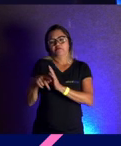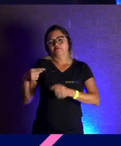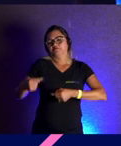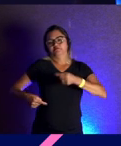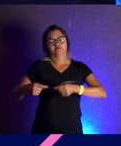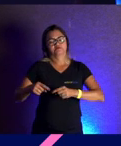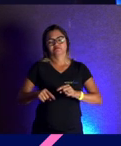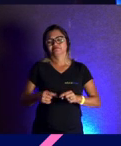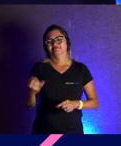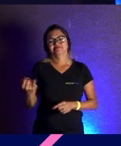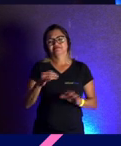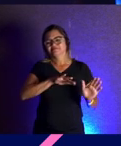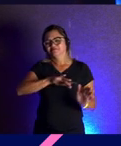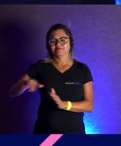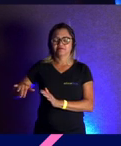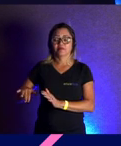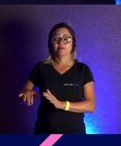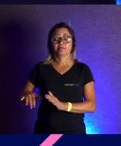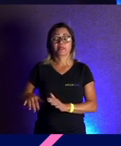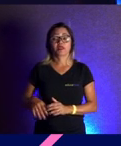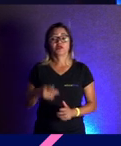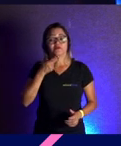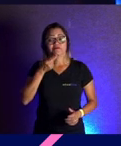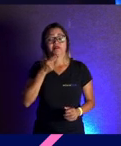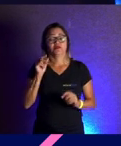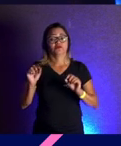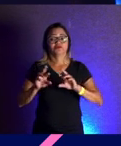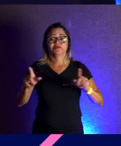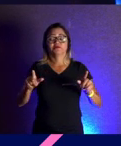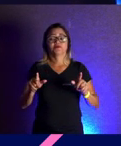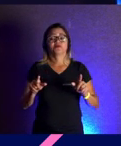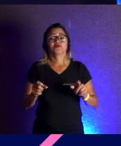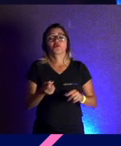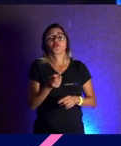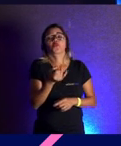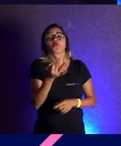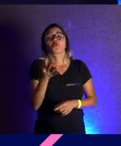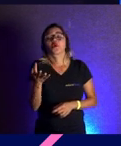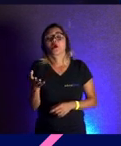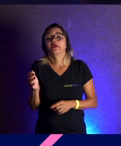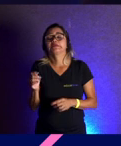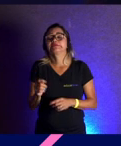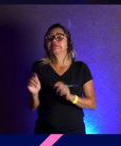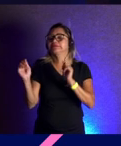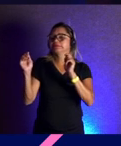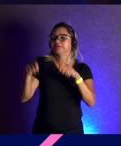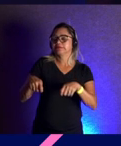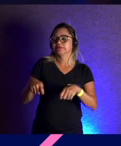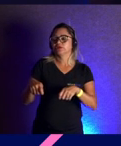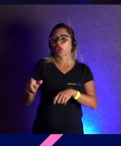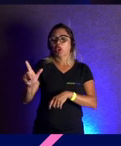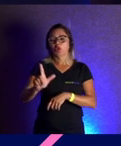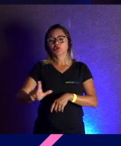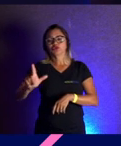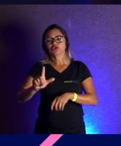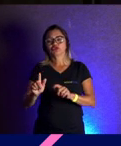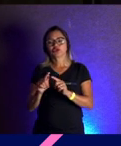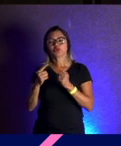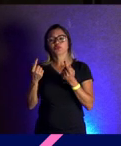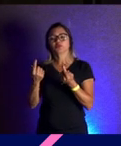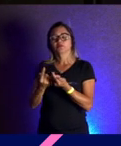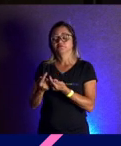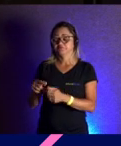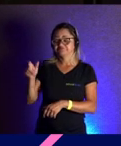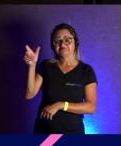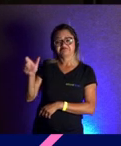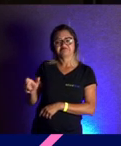What I'm talking about is what were the logistical capabilities of the group that did they have a lot of time? Did